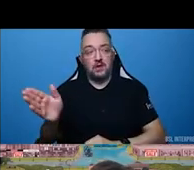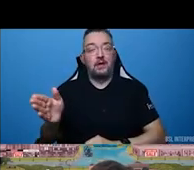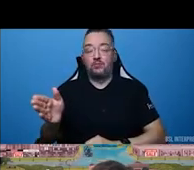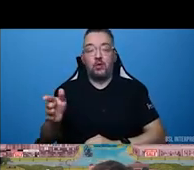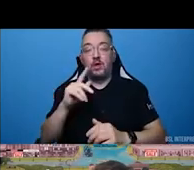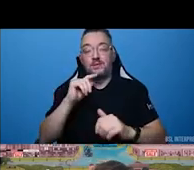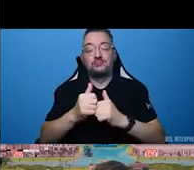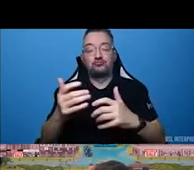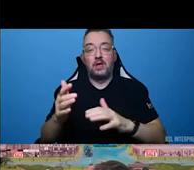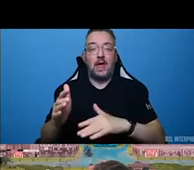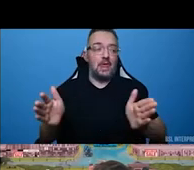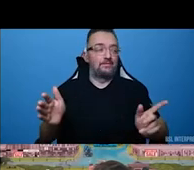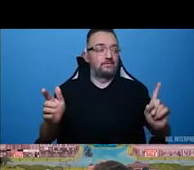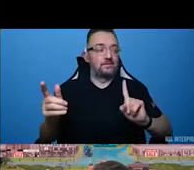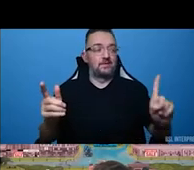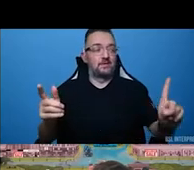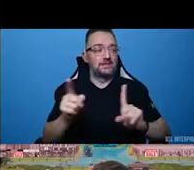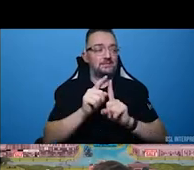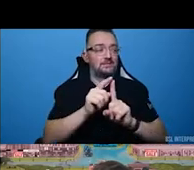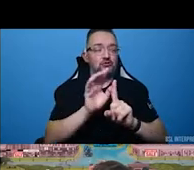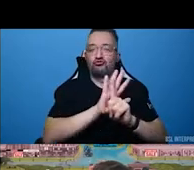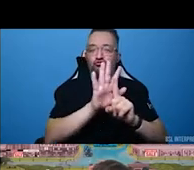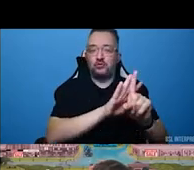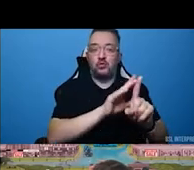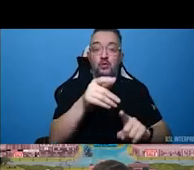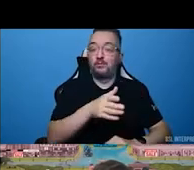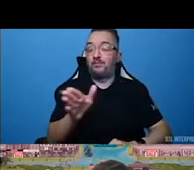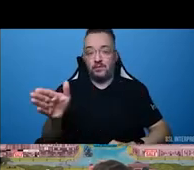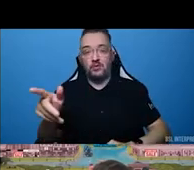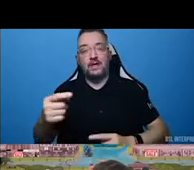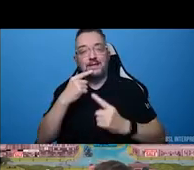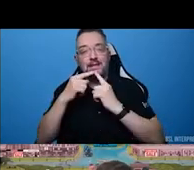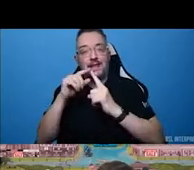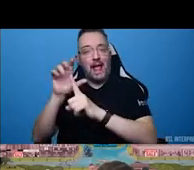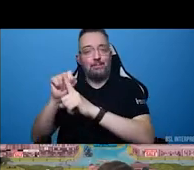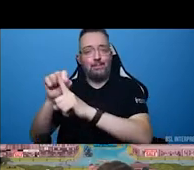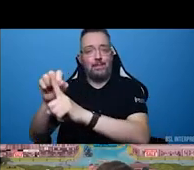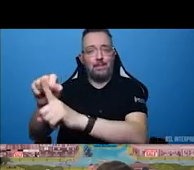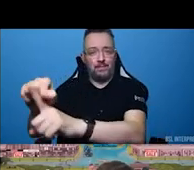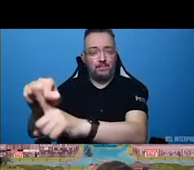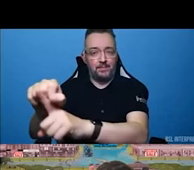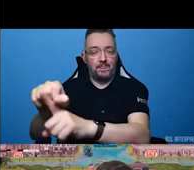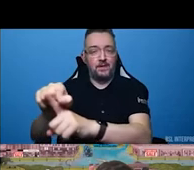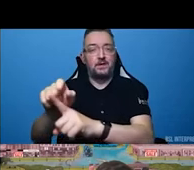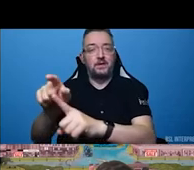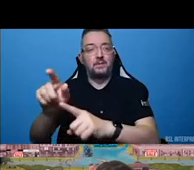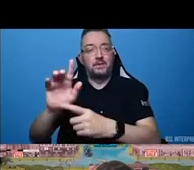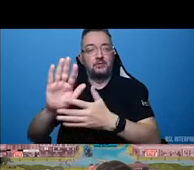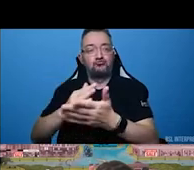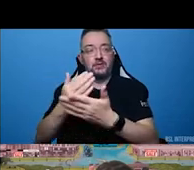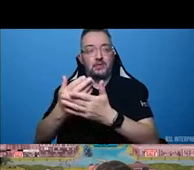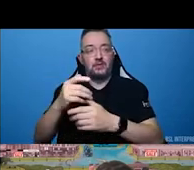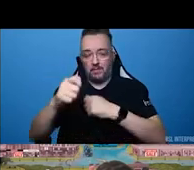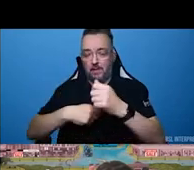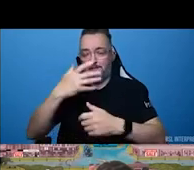proceed as a kind of undocumented shadow. But if you walk right, your data gets captured and then you get translated into an avatar.